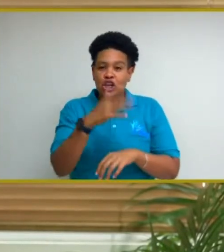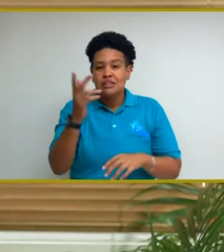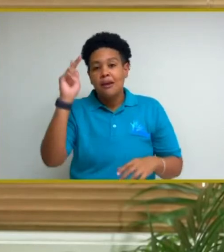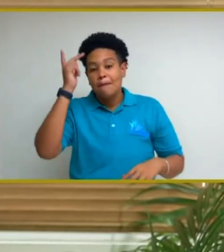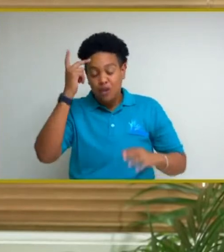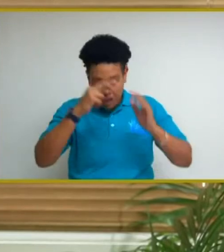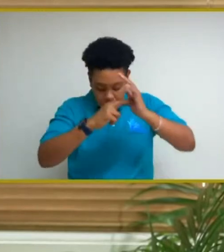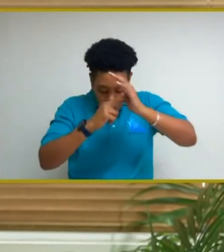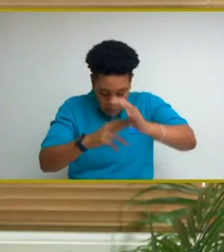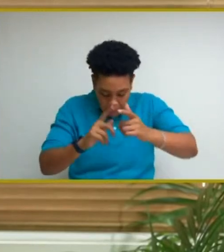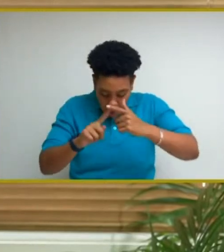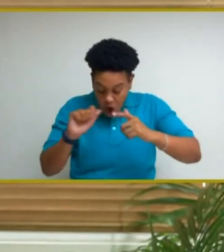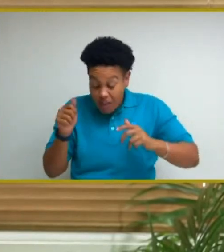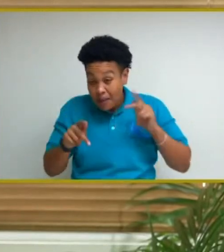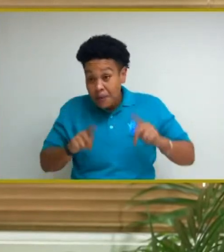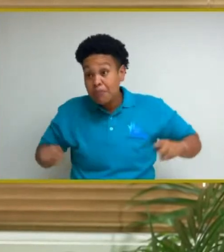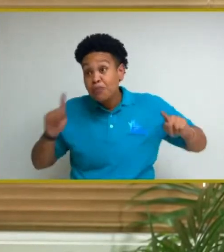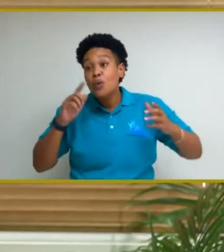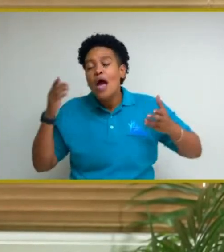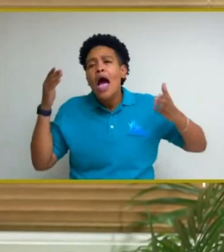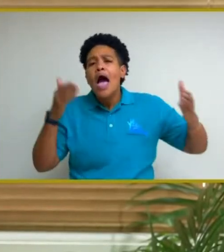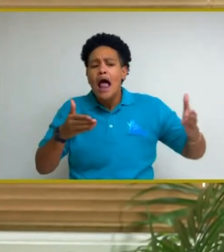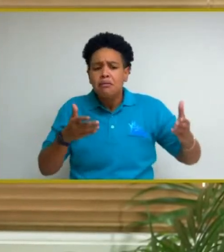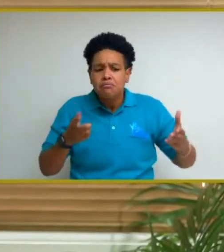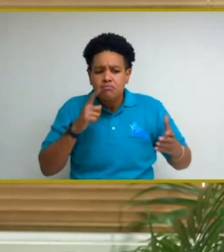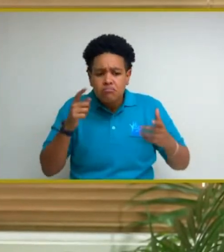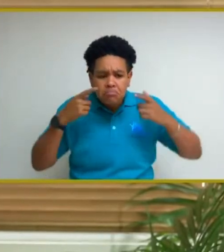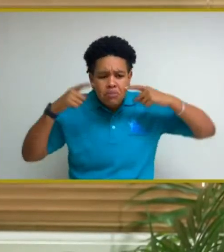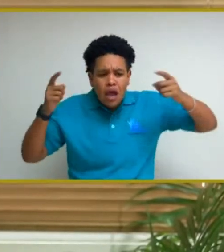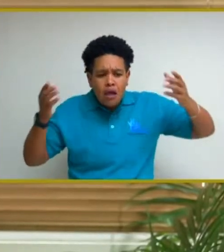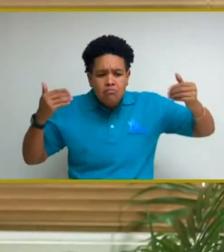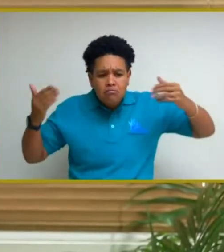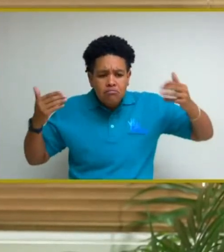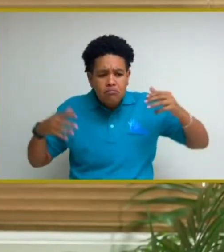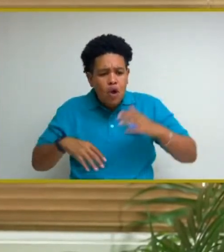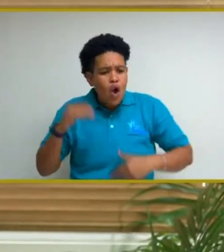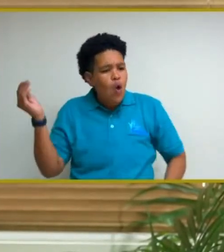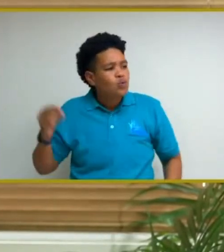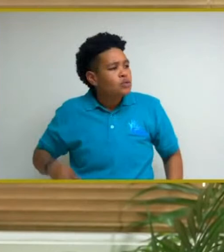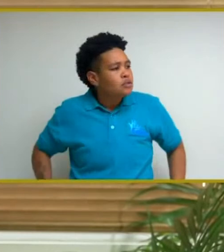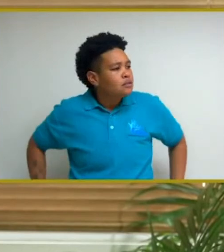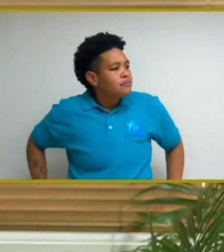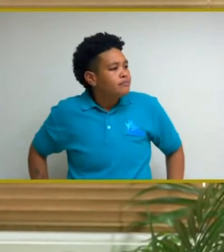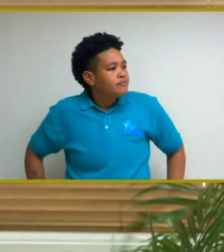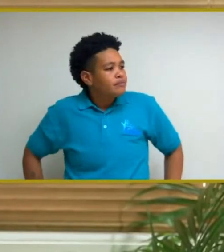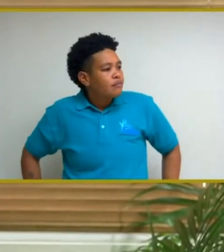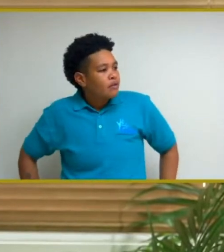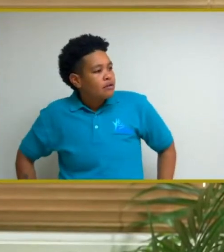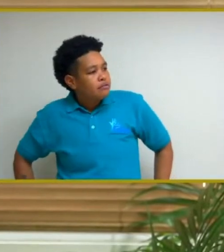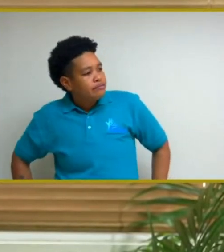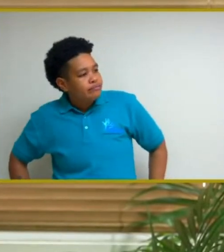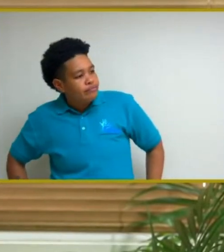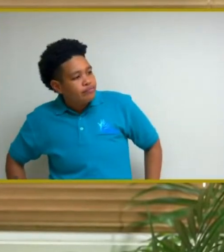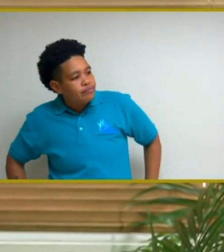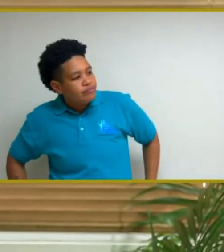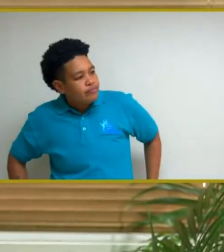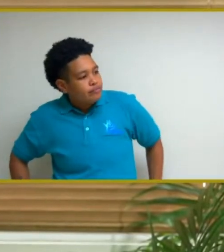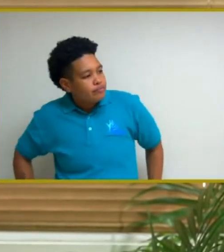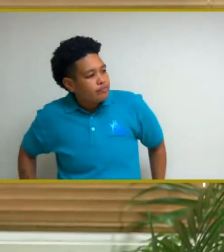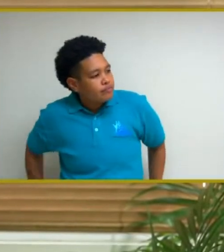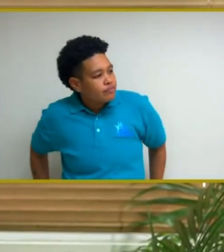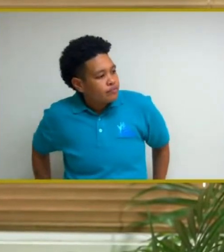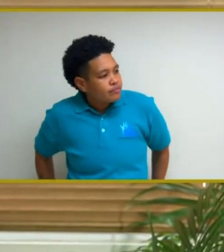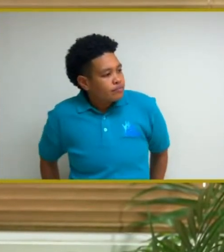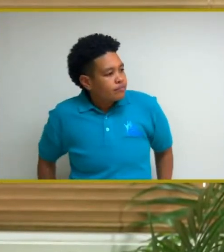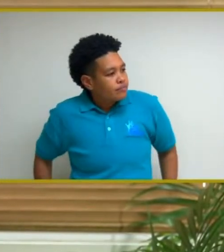political representatives, and others to help to get them out. So Saturday, April 3rd, we will execute the